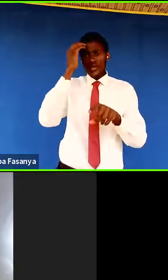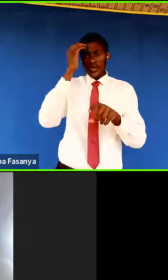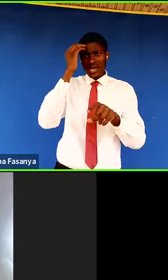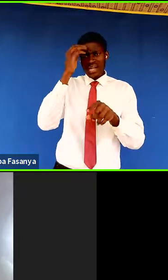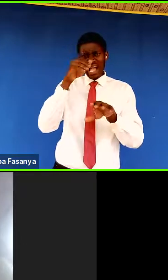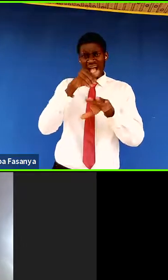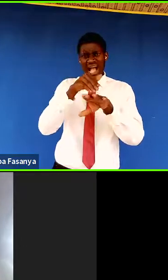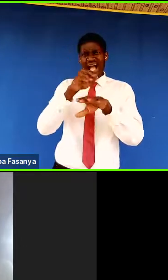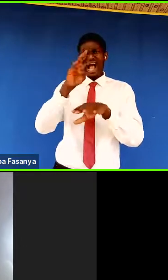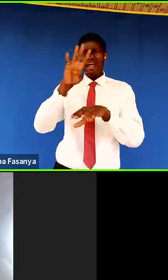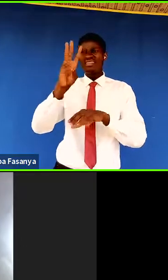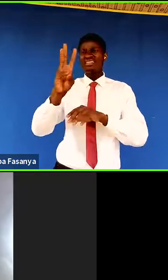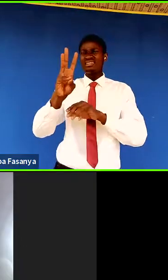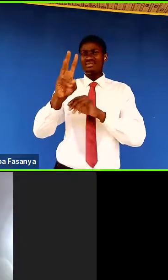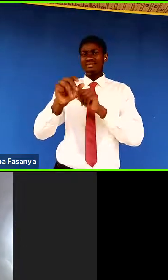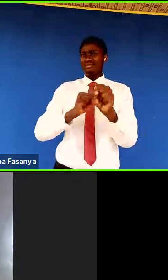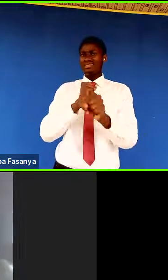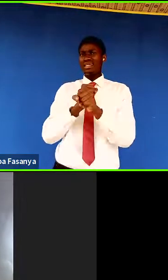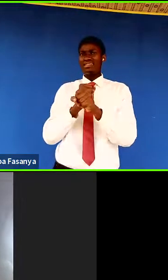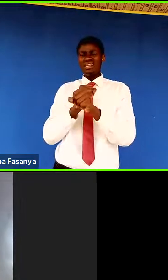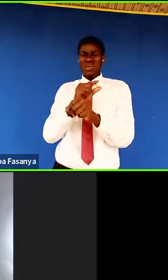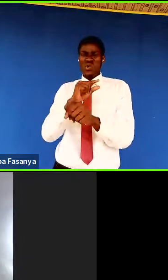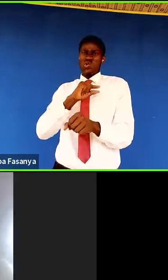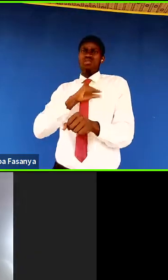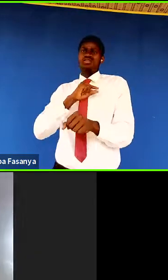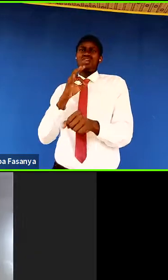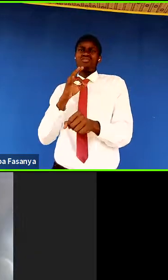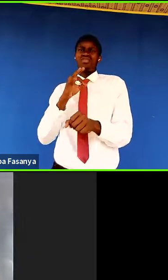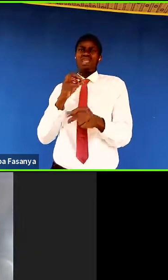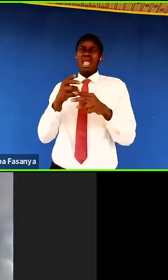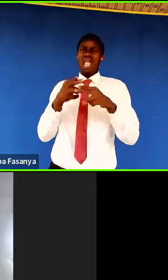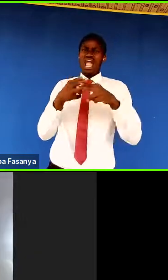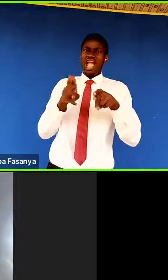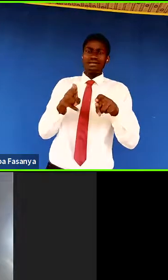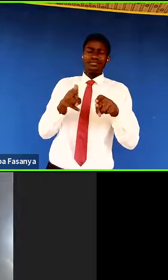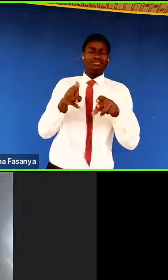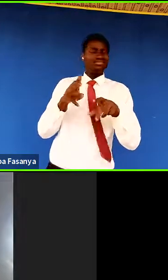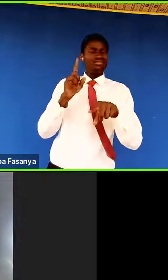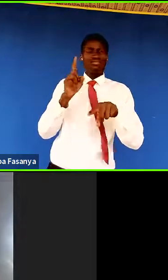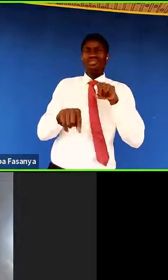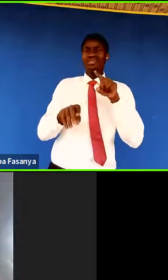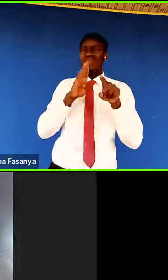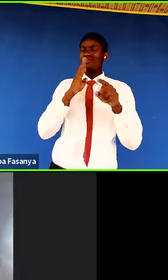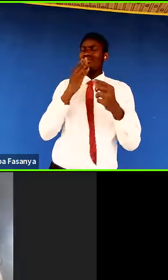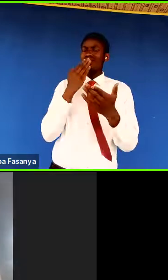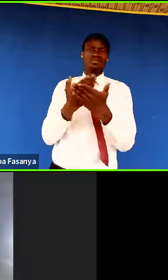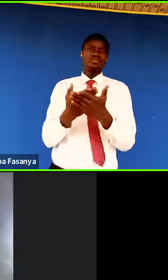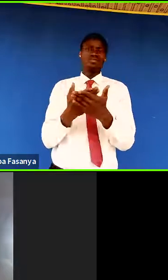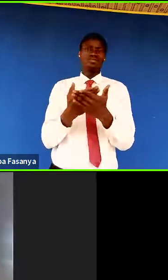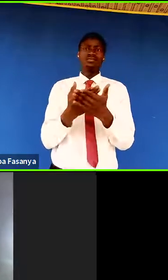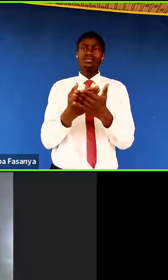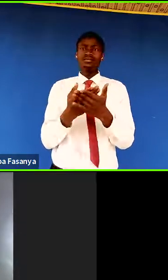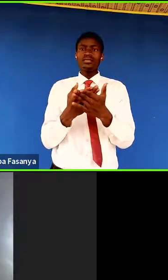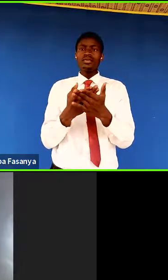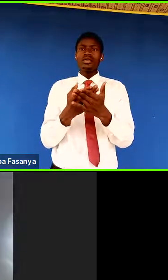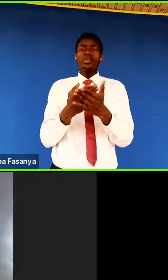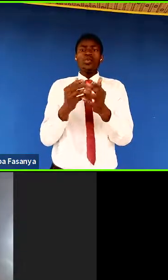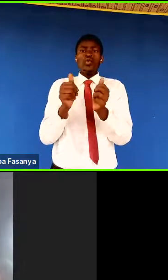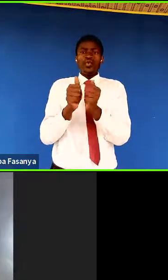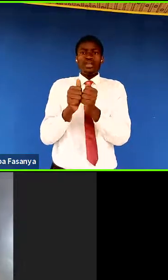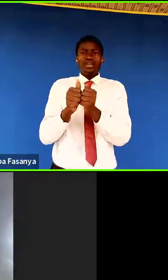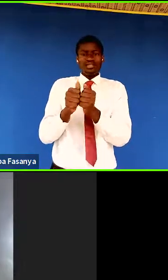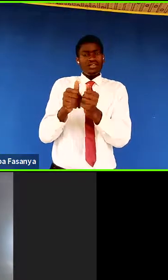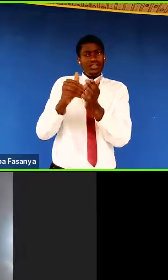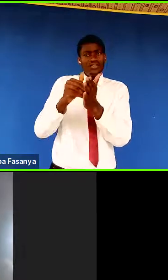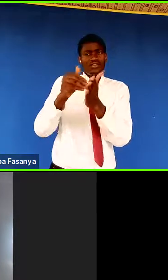very good. So that's good. So you can explain it. So it is not unexplained, but with further testing, you can actually